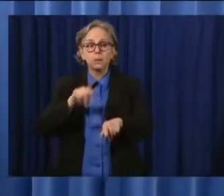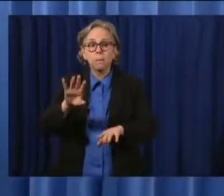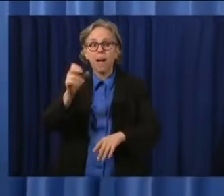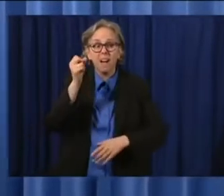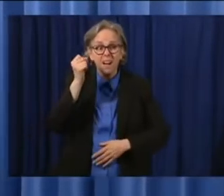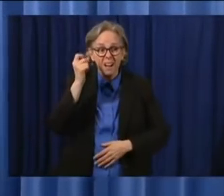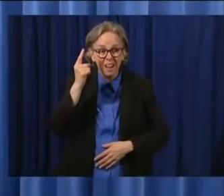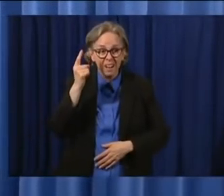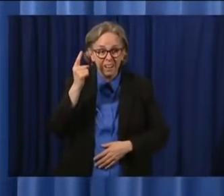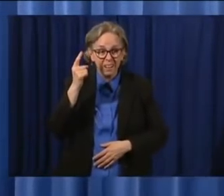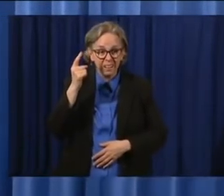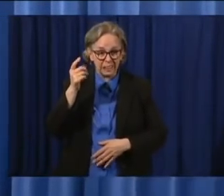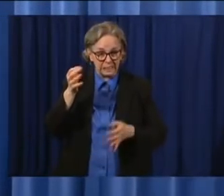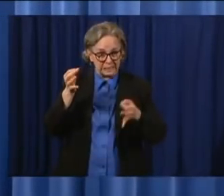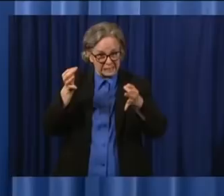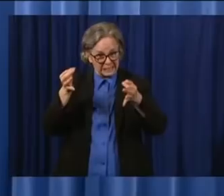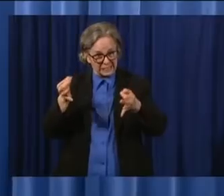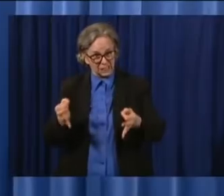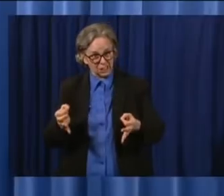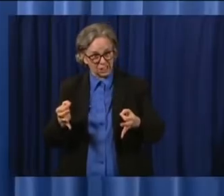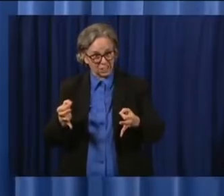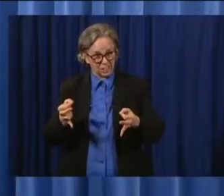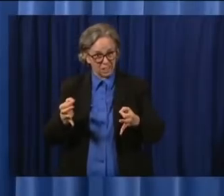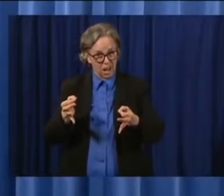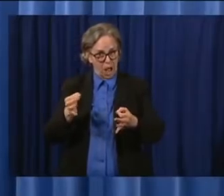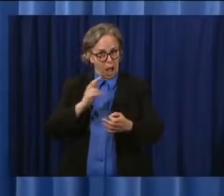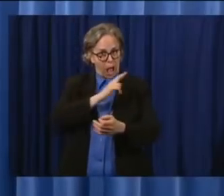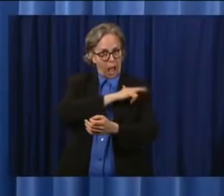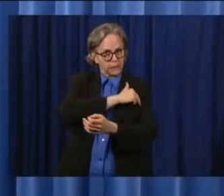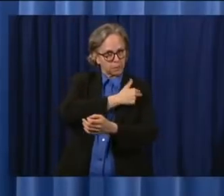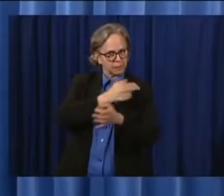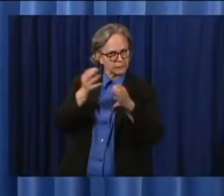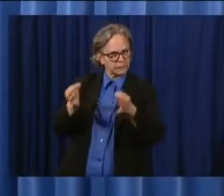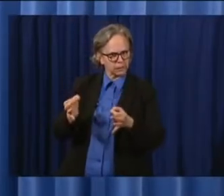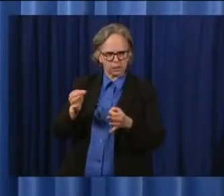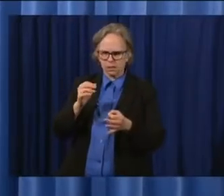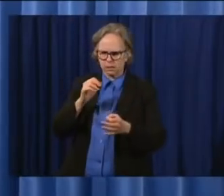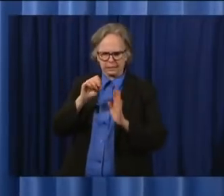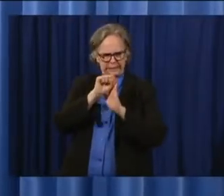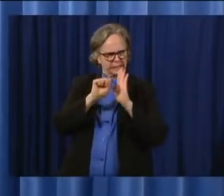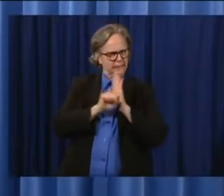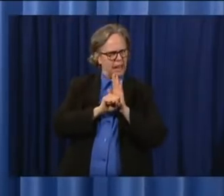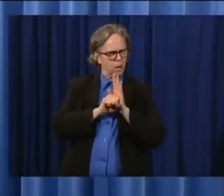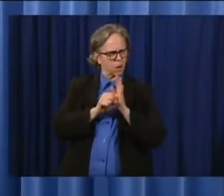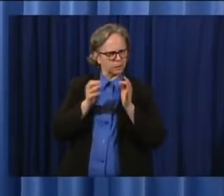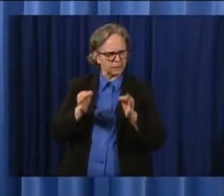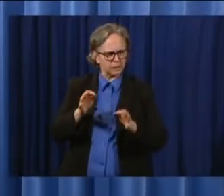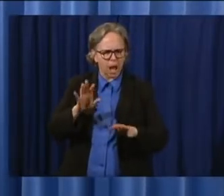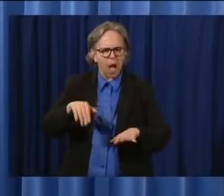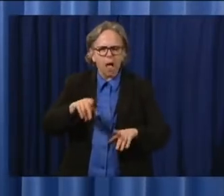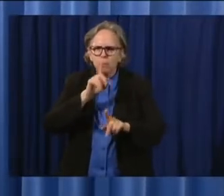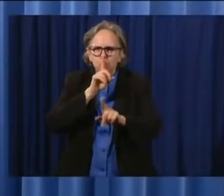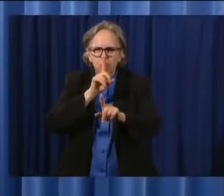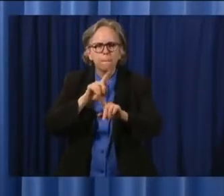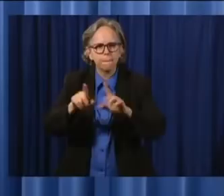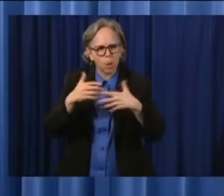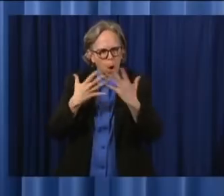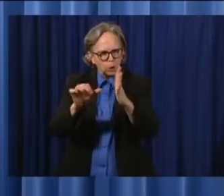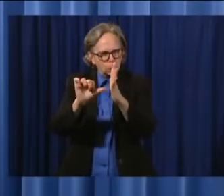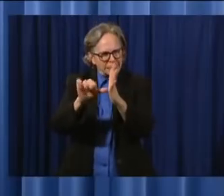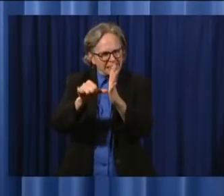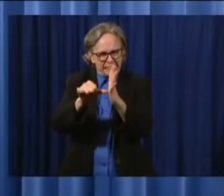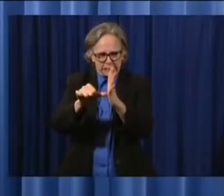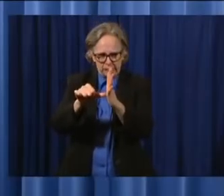decisions made by the hospitals. This is not an order, but I know you didn't say that, but I just want to make that clear. That's not anything